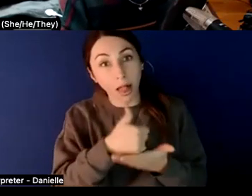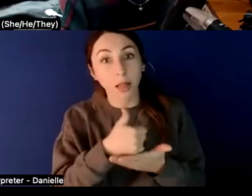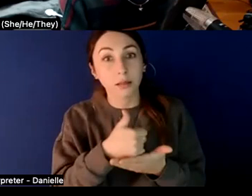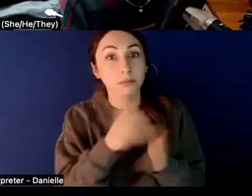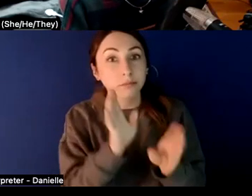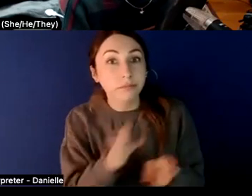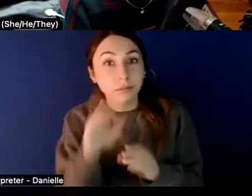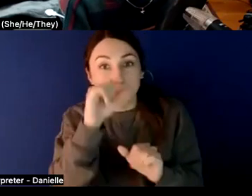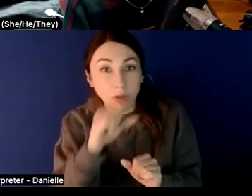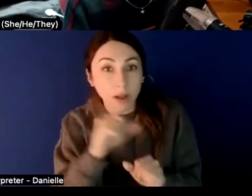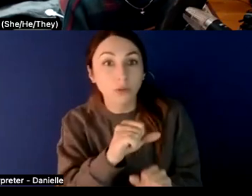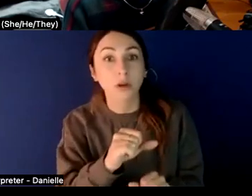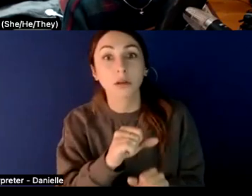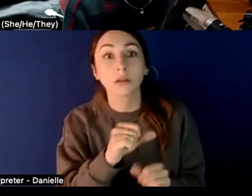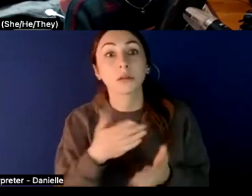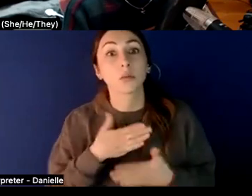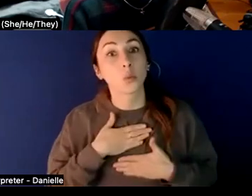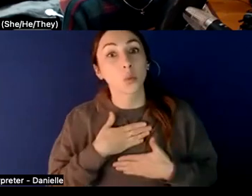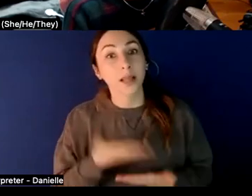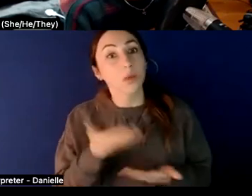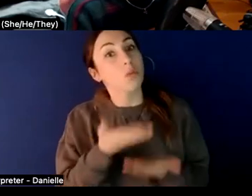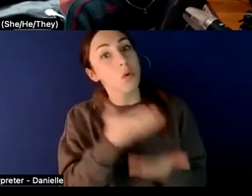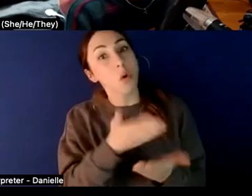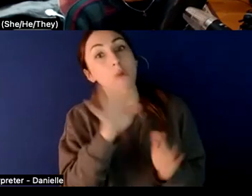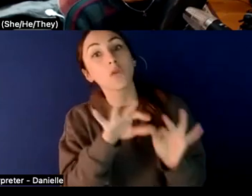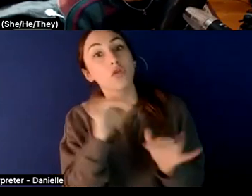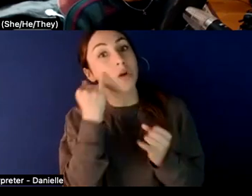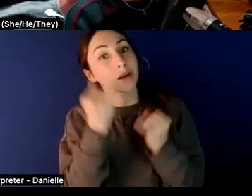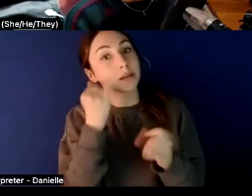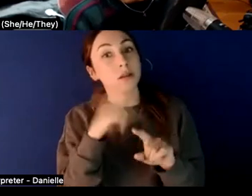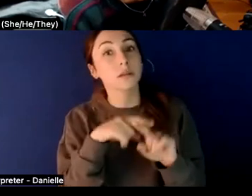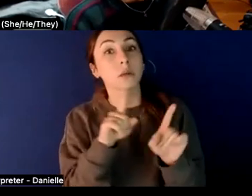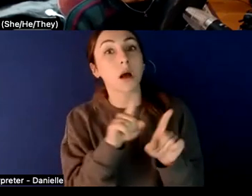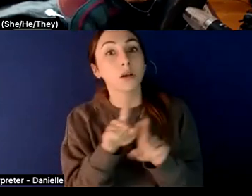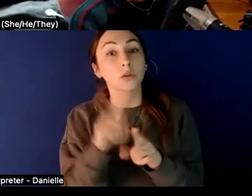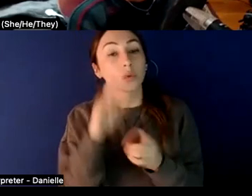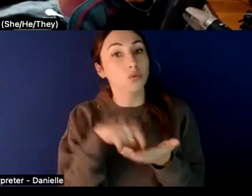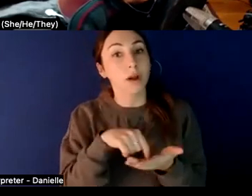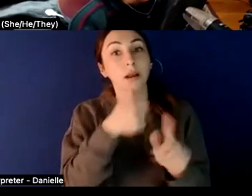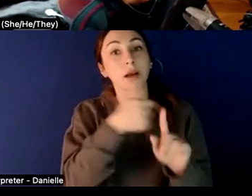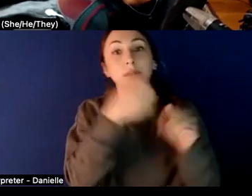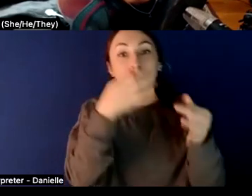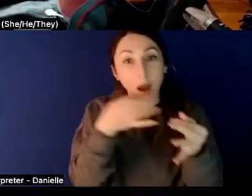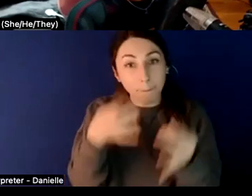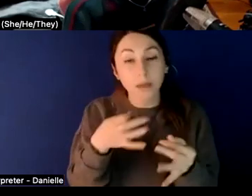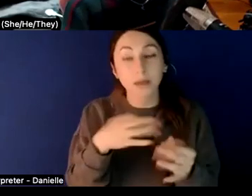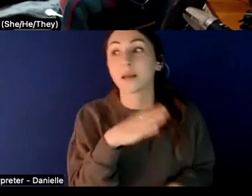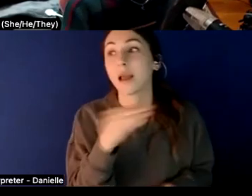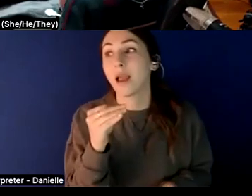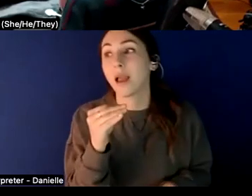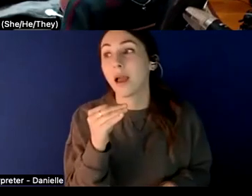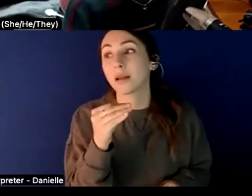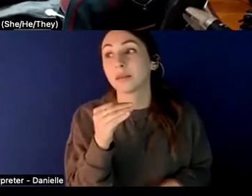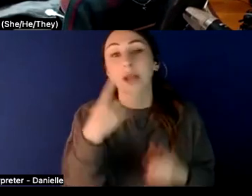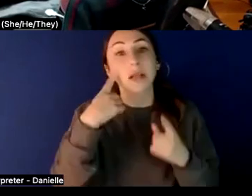offer ideas, but also recognizing and respecting autonomy and consent boundaries, because I think